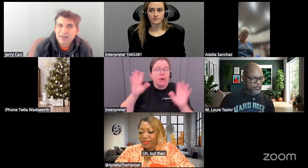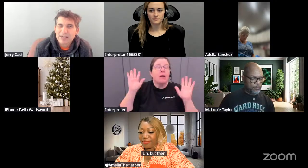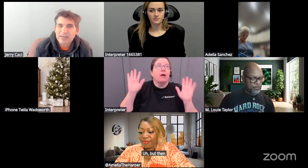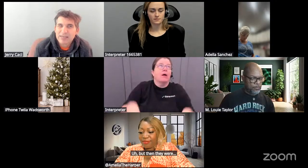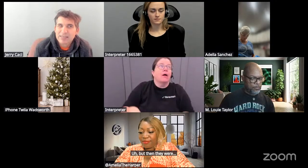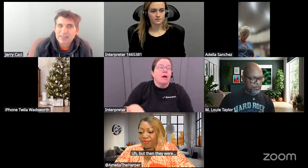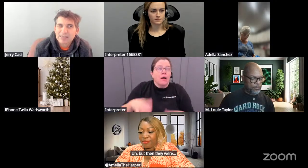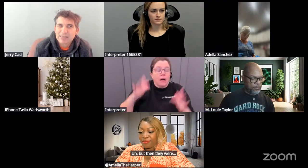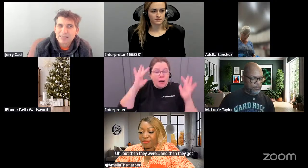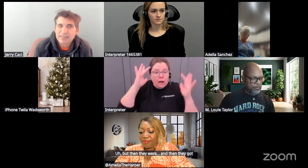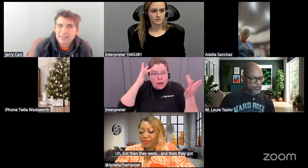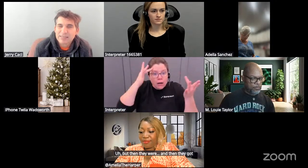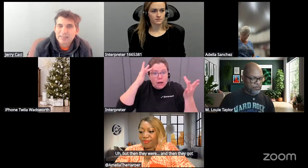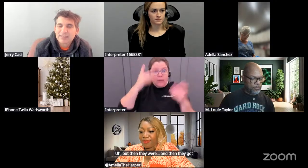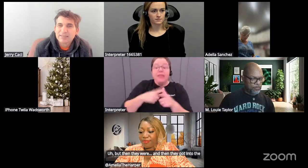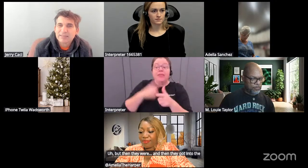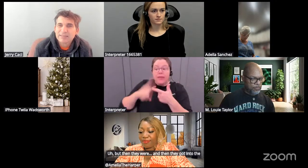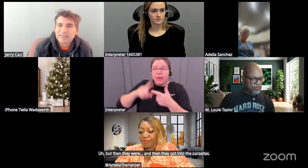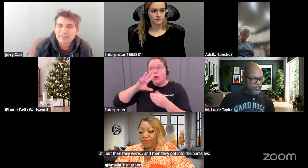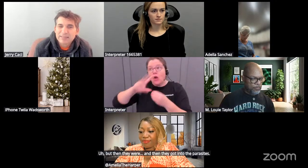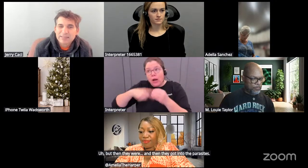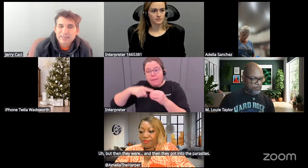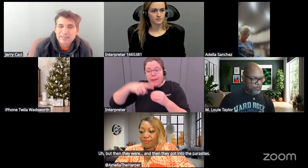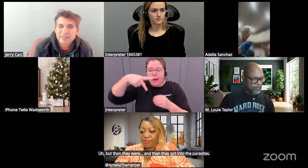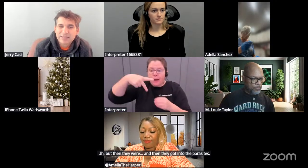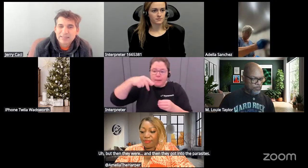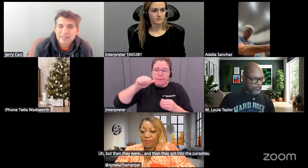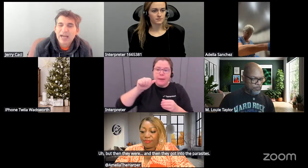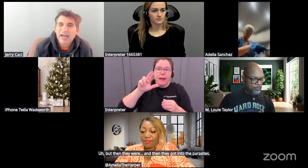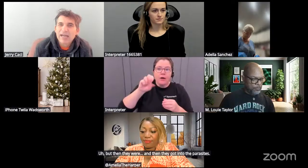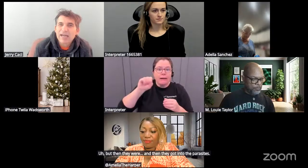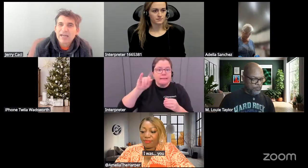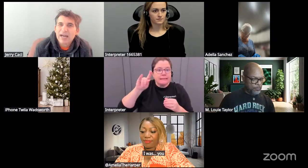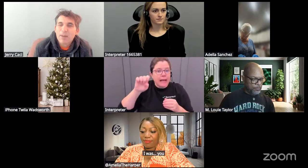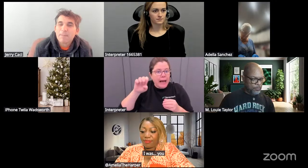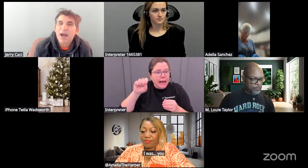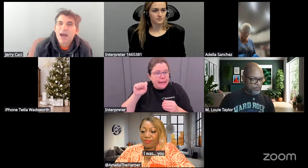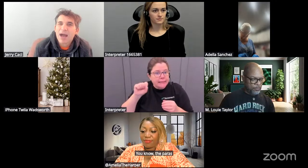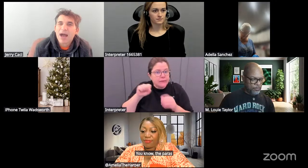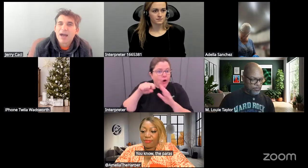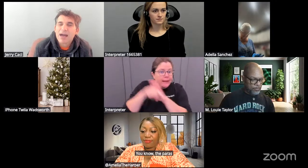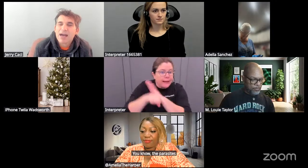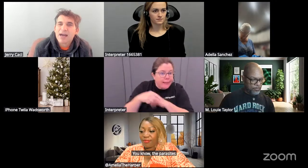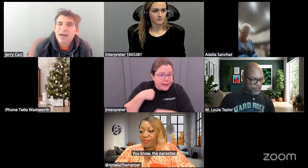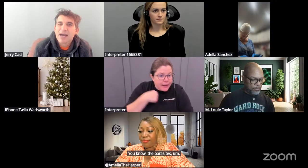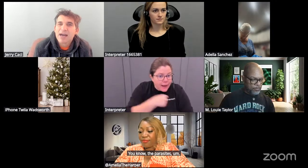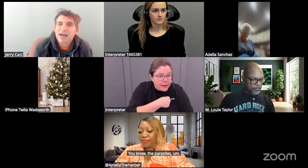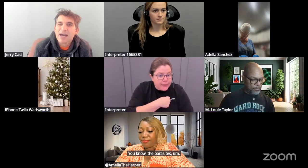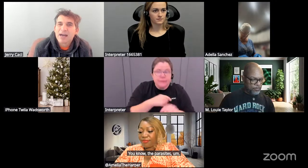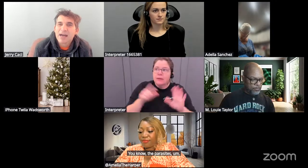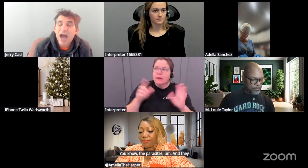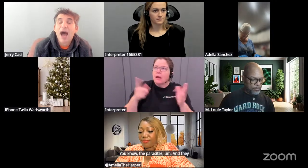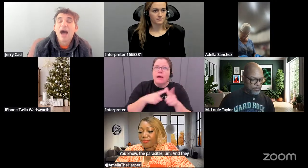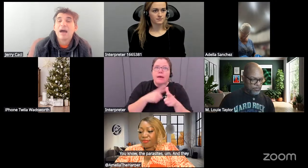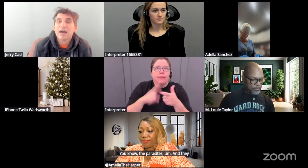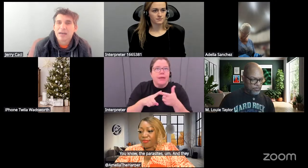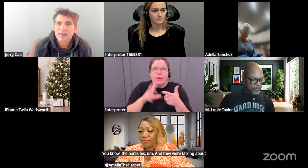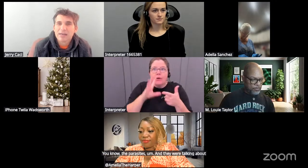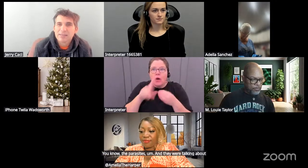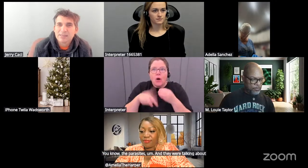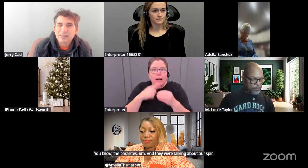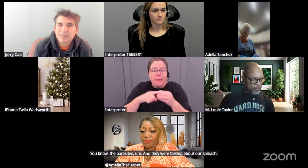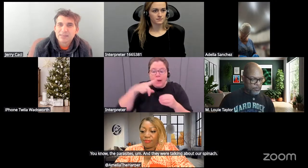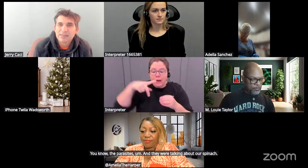then they got into the parasites. I was, the parasites, and they were talking about our